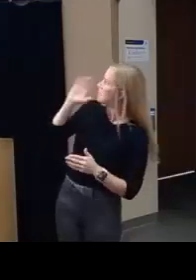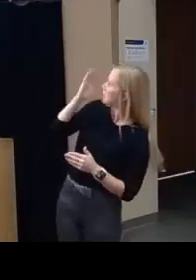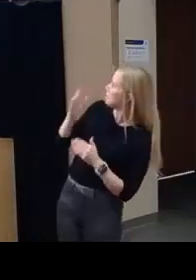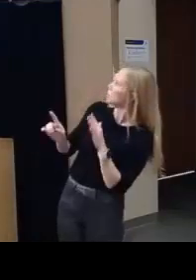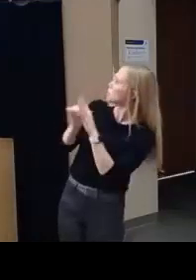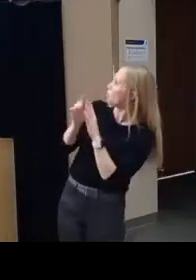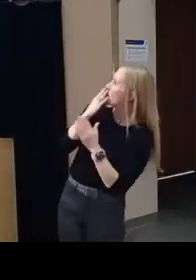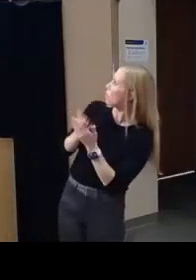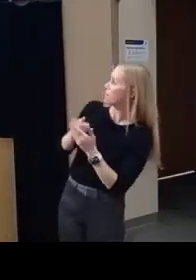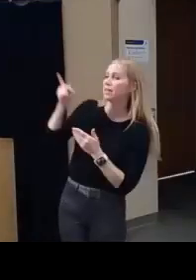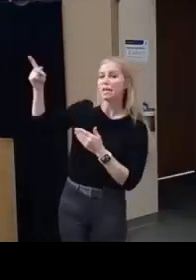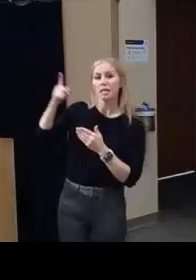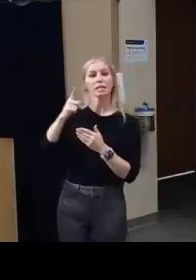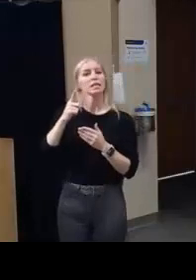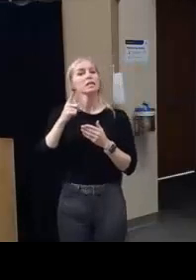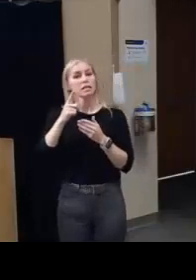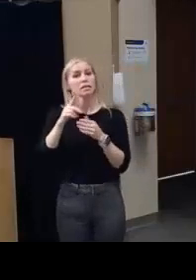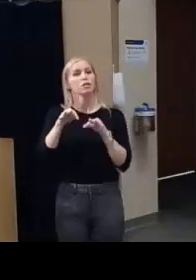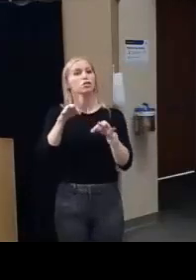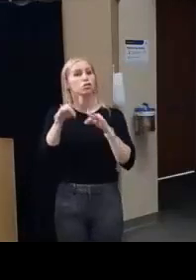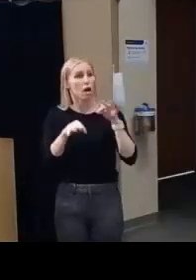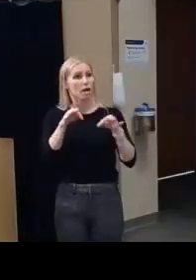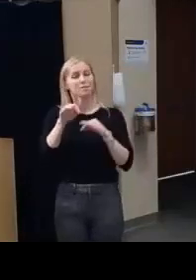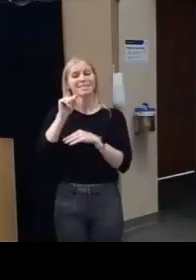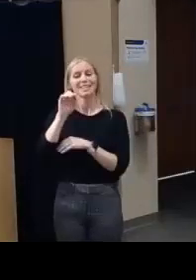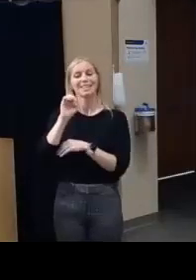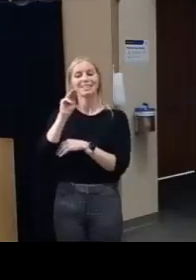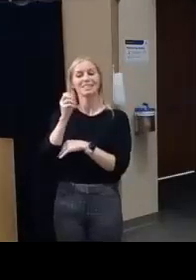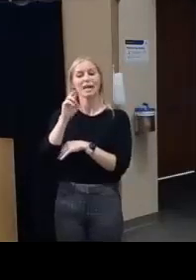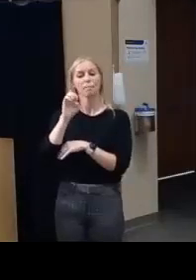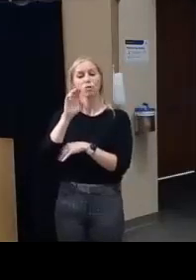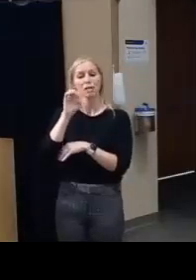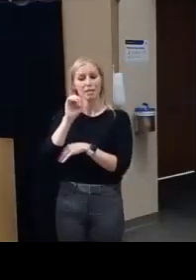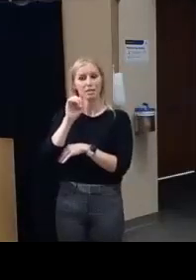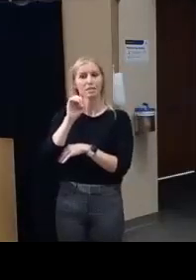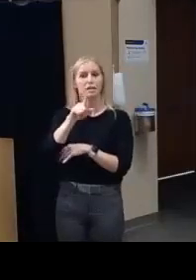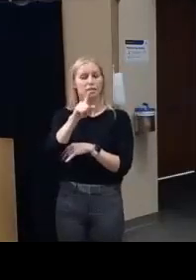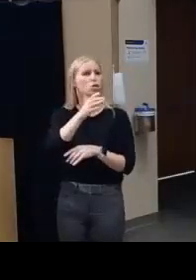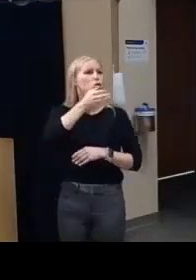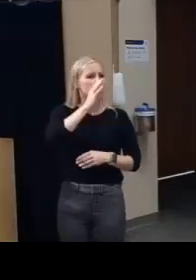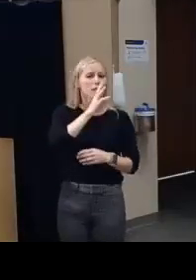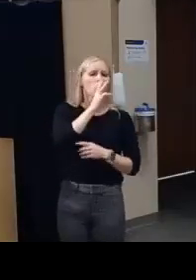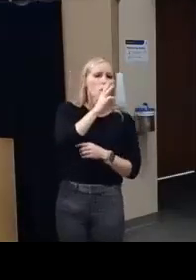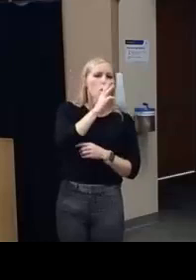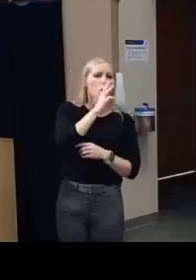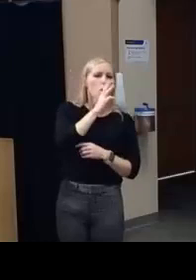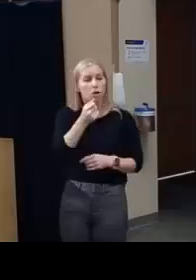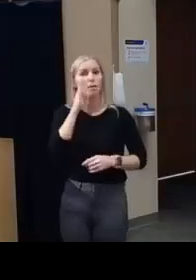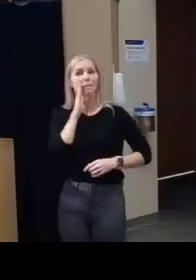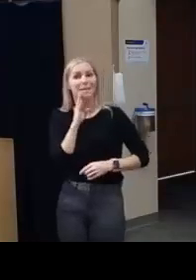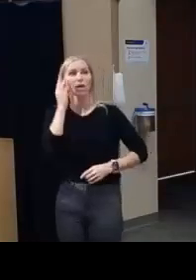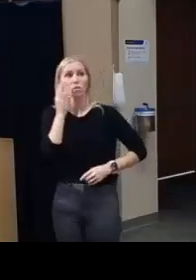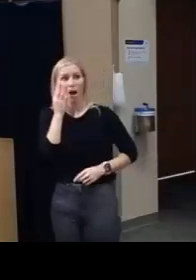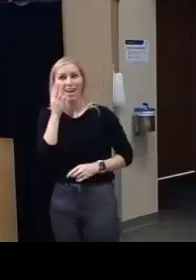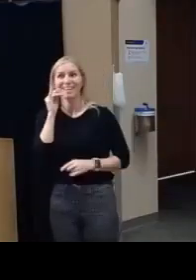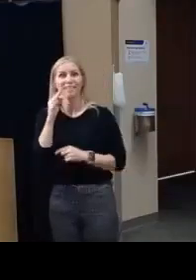described temperance as drinking water and milk, but also beer and wine, and excess as